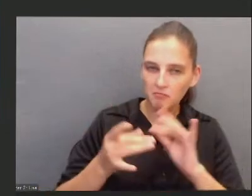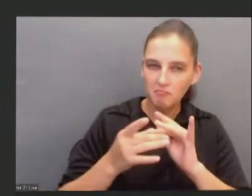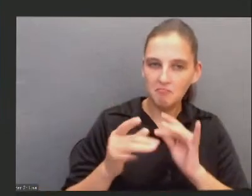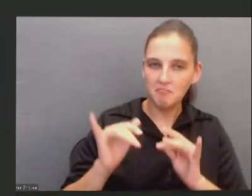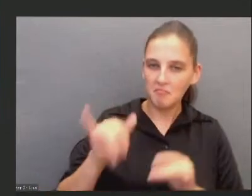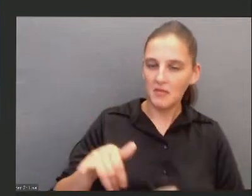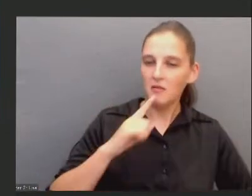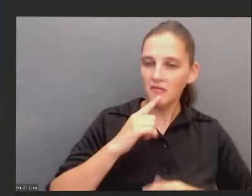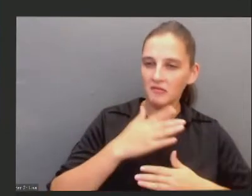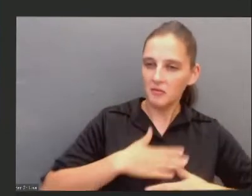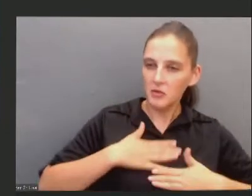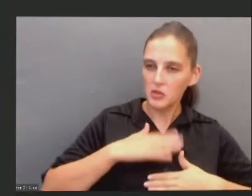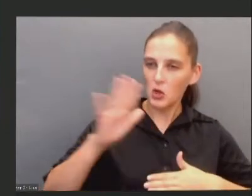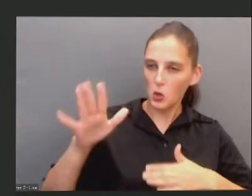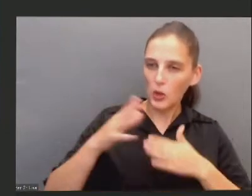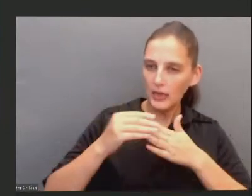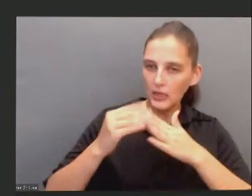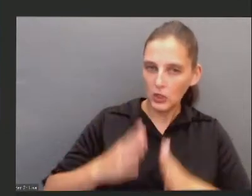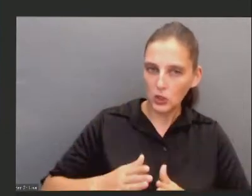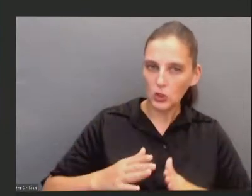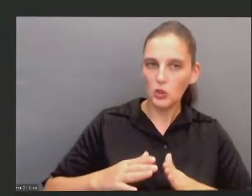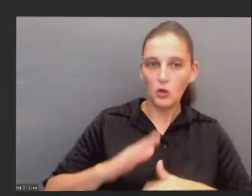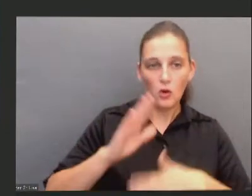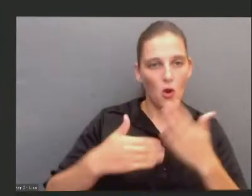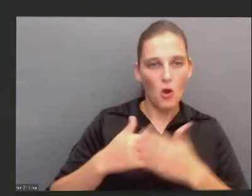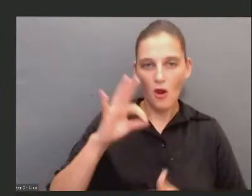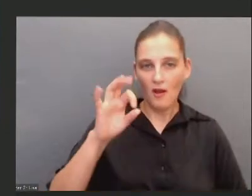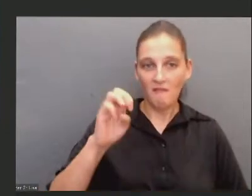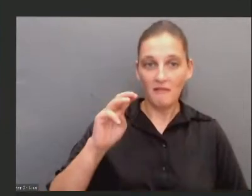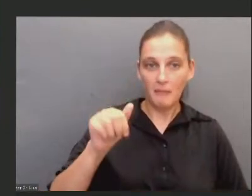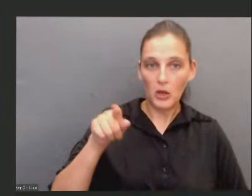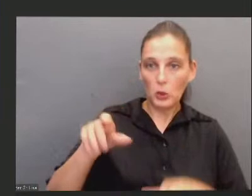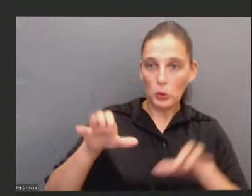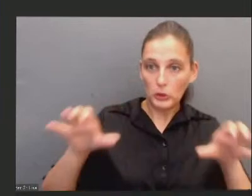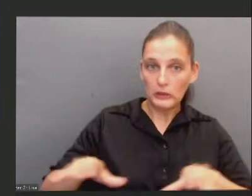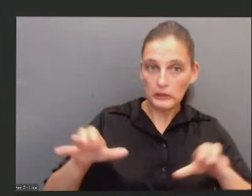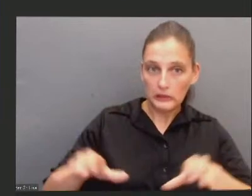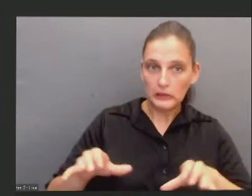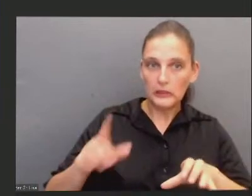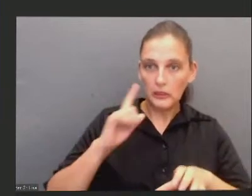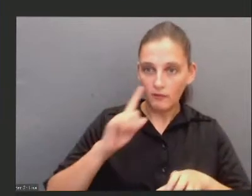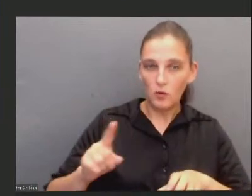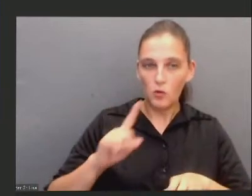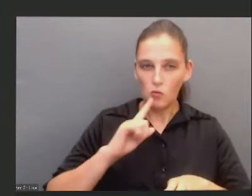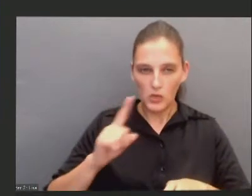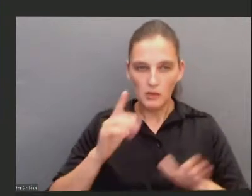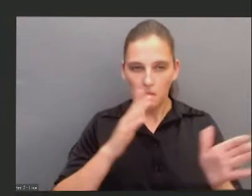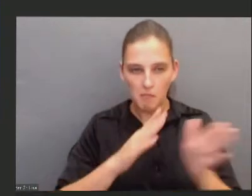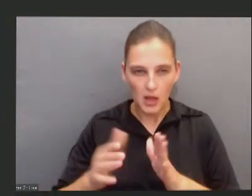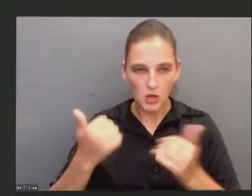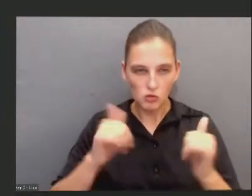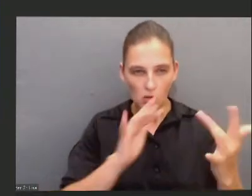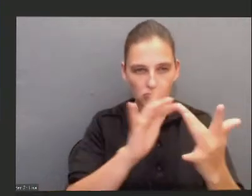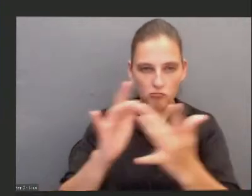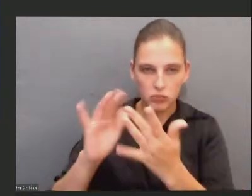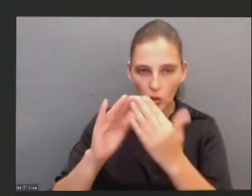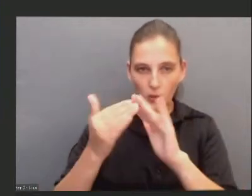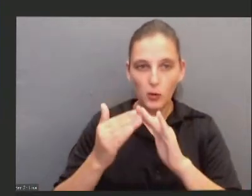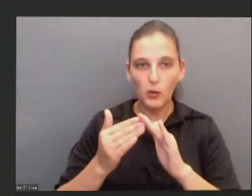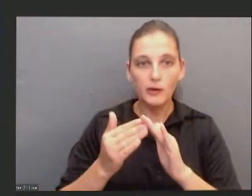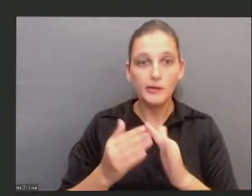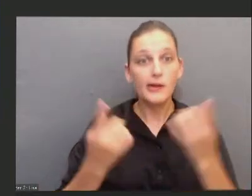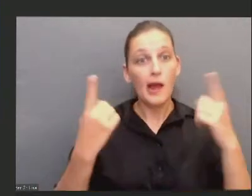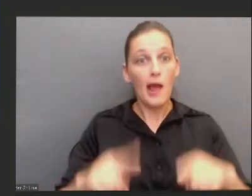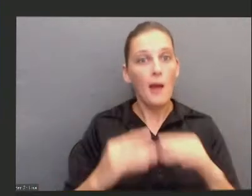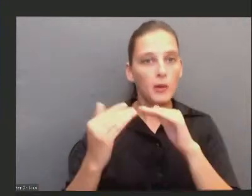your leadership. And of course, all FEMA did to get to those outcomes with intentionality. Equity never happens by default. So thank you very much for